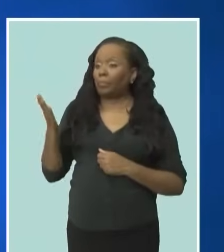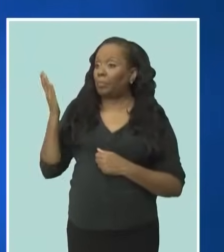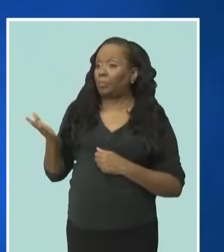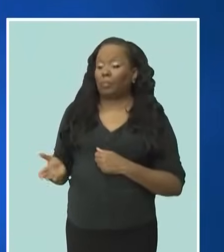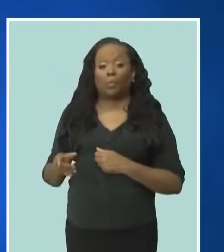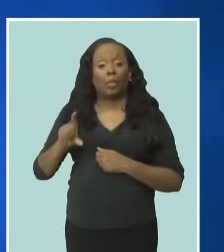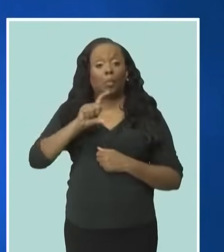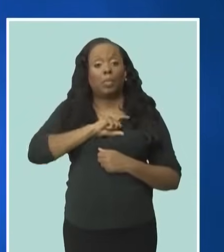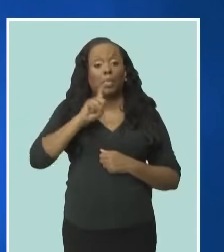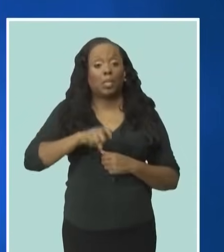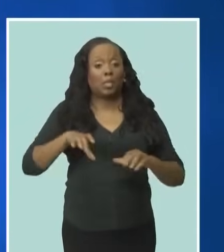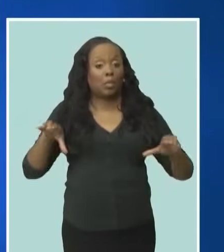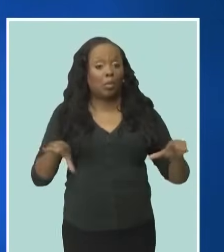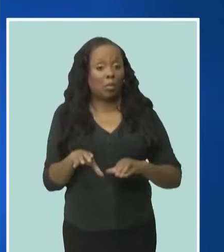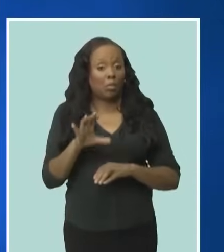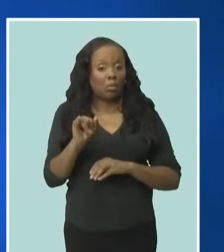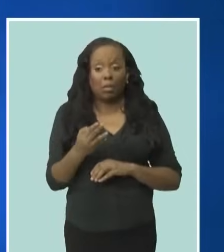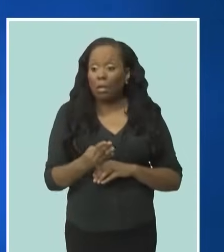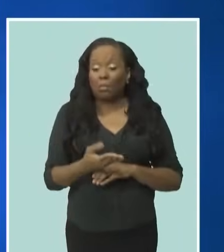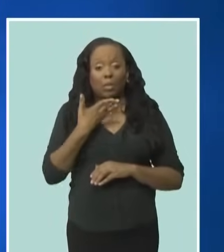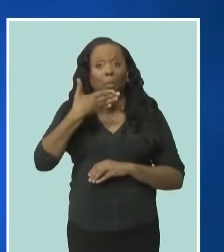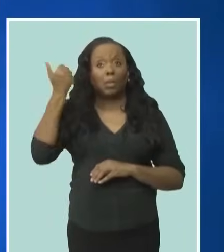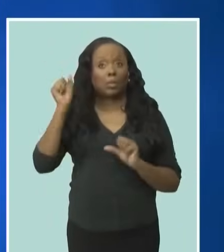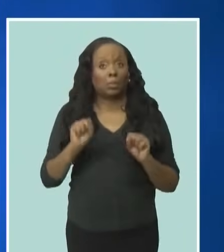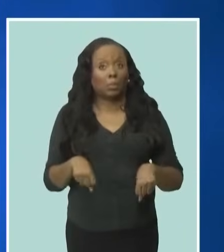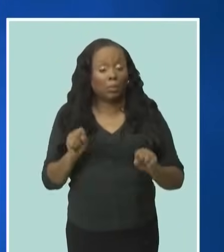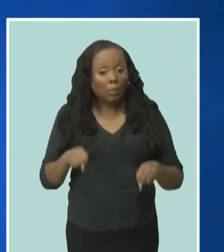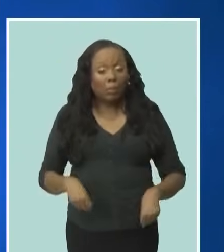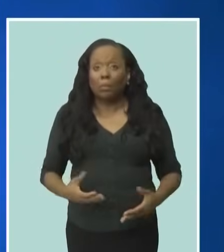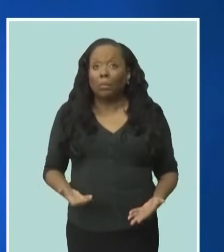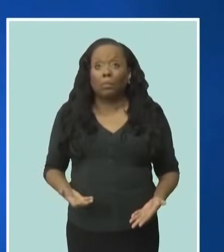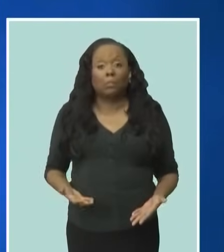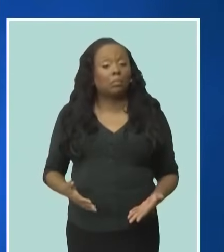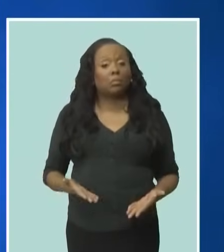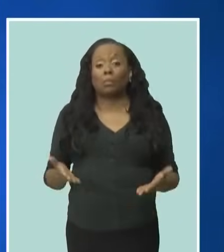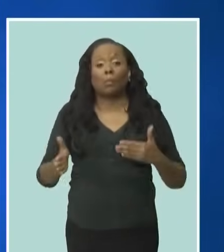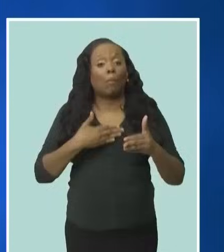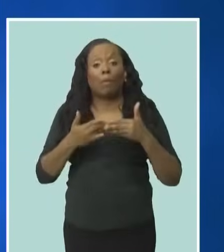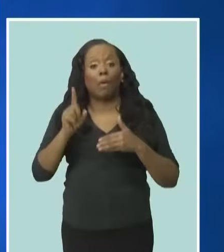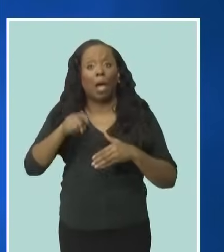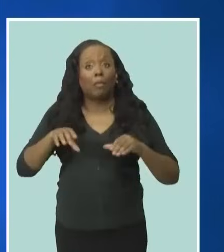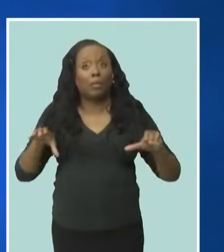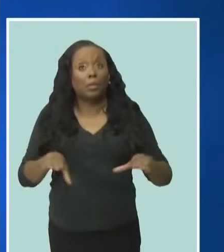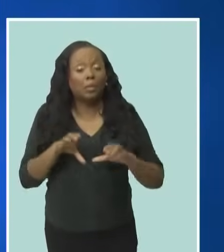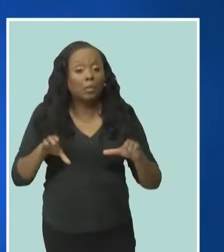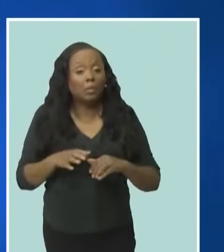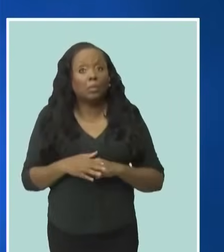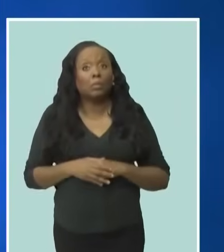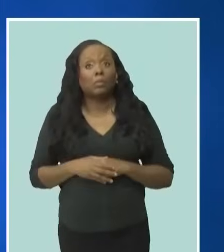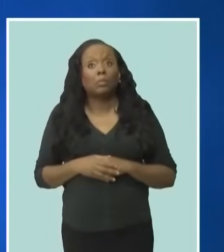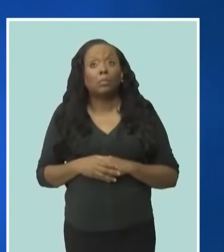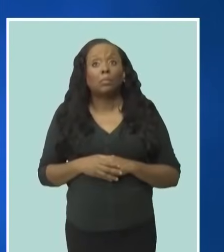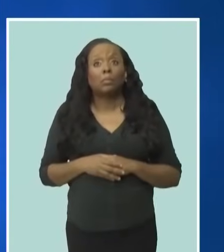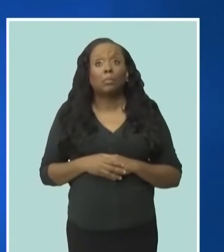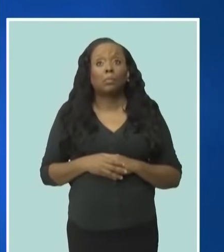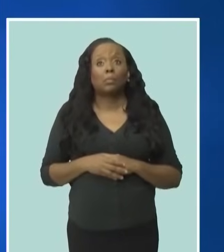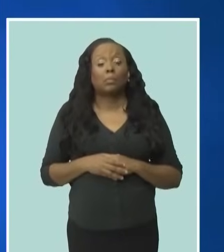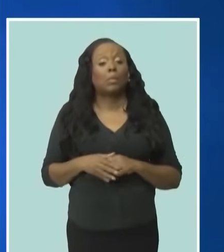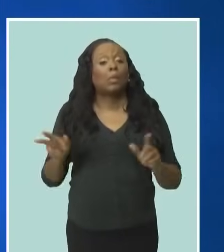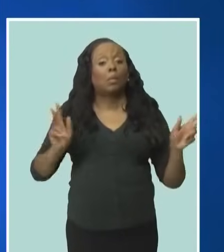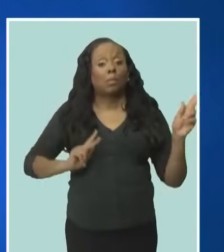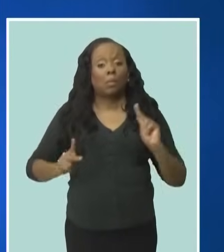job effective and efficient as they can, and if they have to do what they have to do, but you still have to understand people are going to